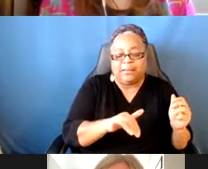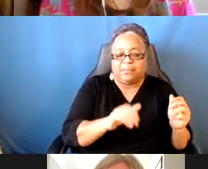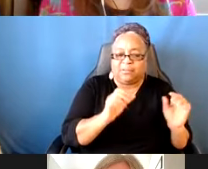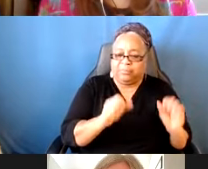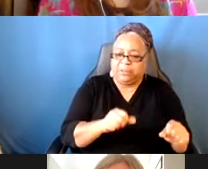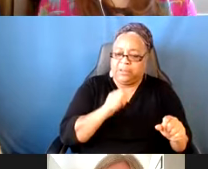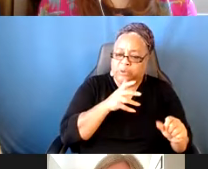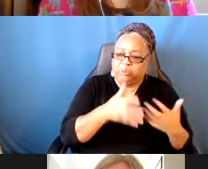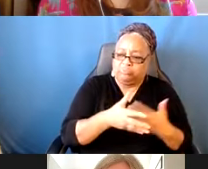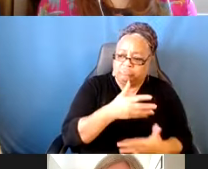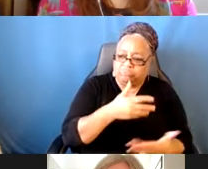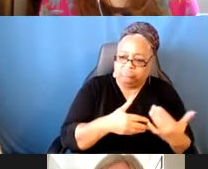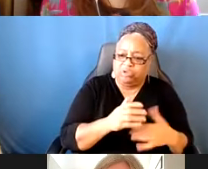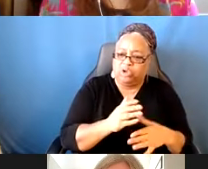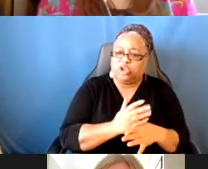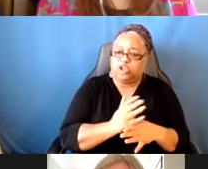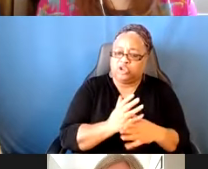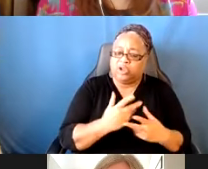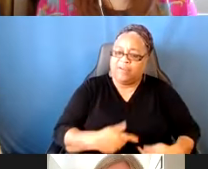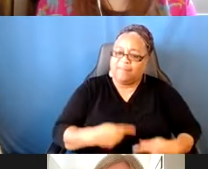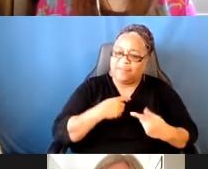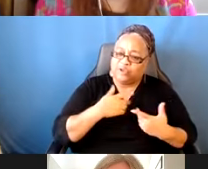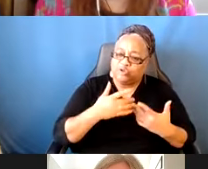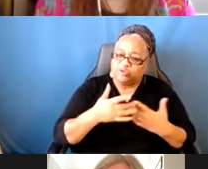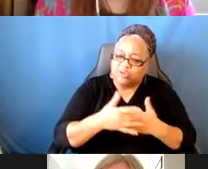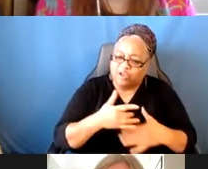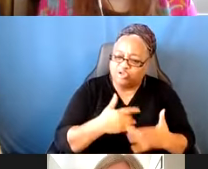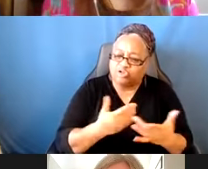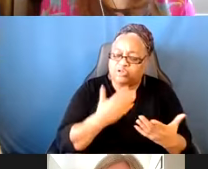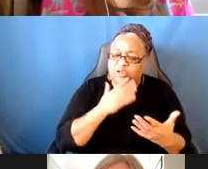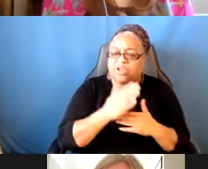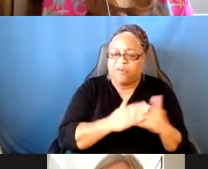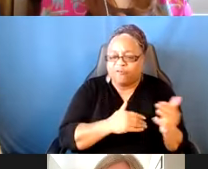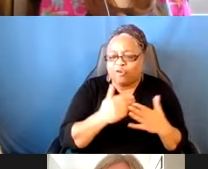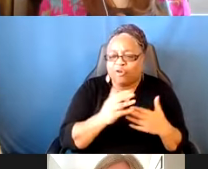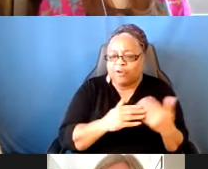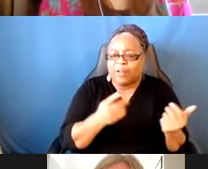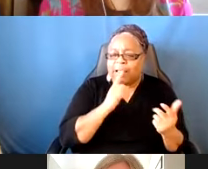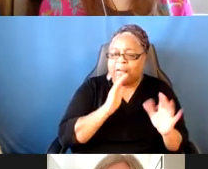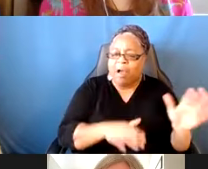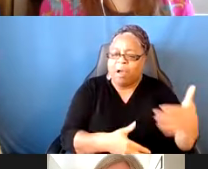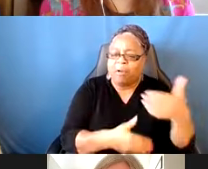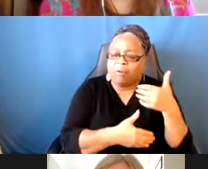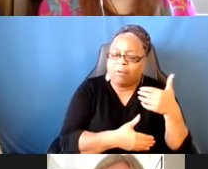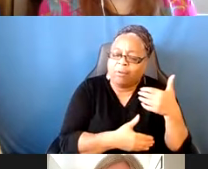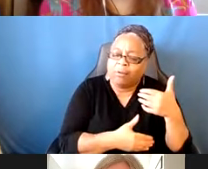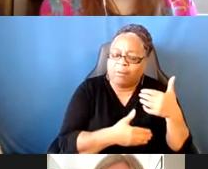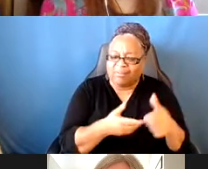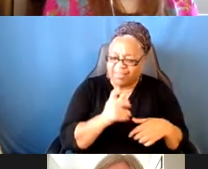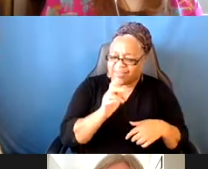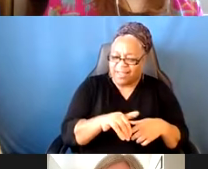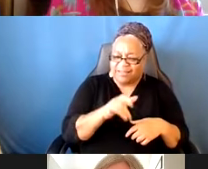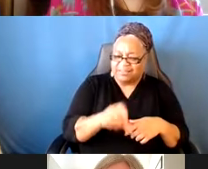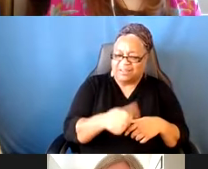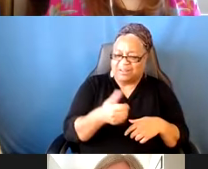the comfort in just saying like, hey, can I have a hug? That is another